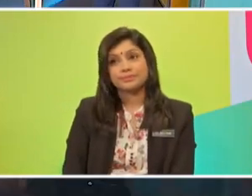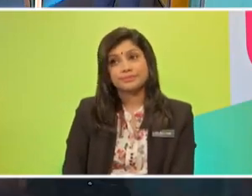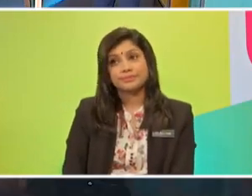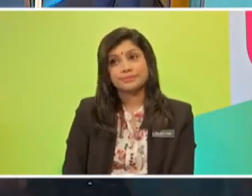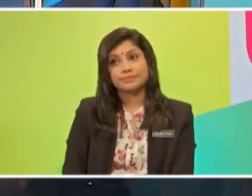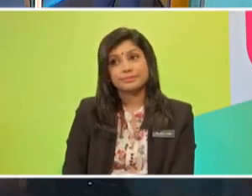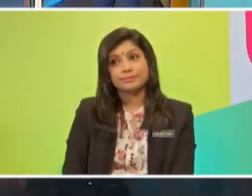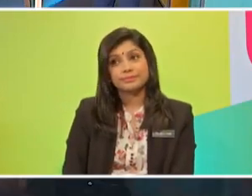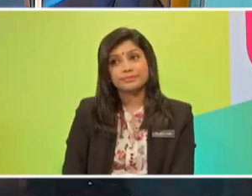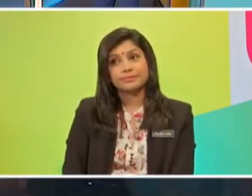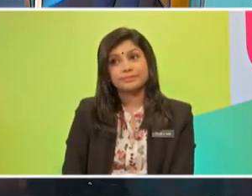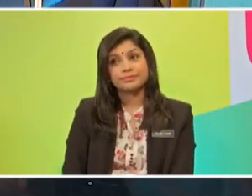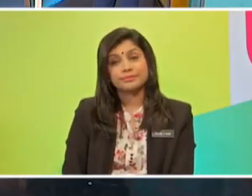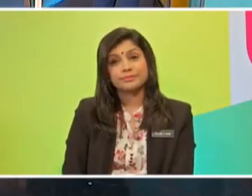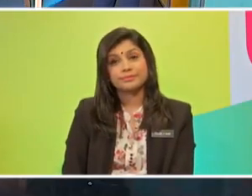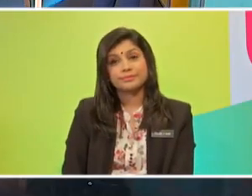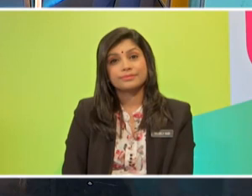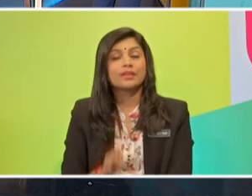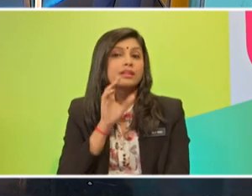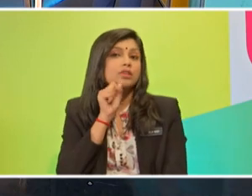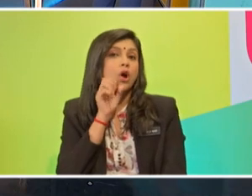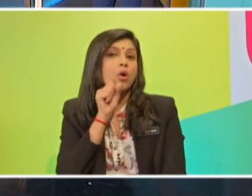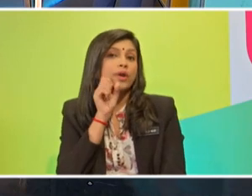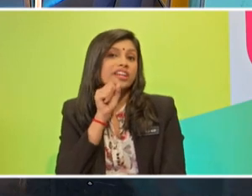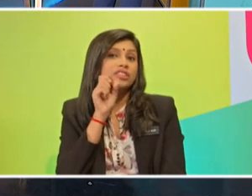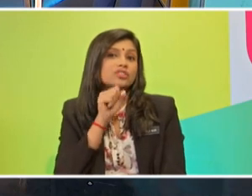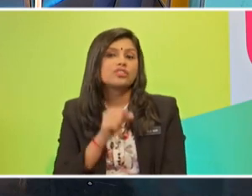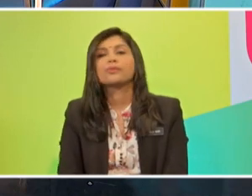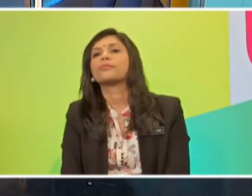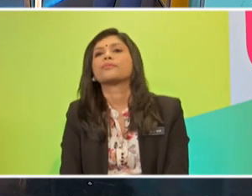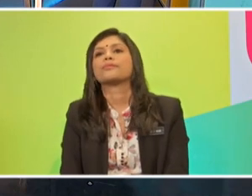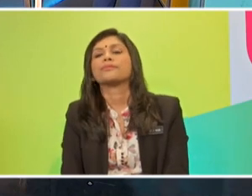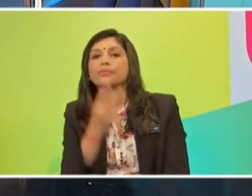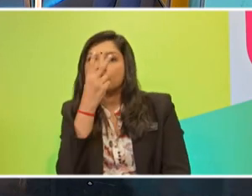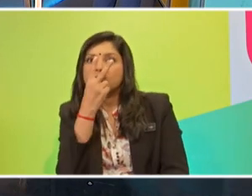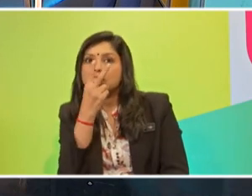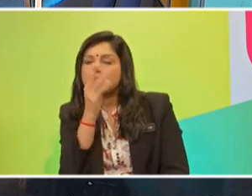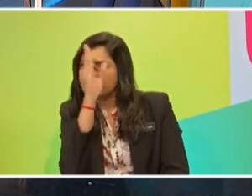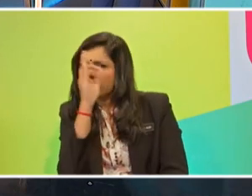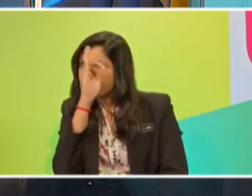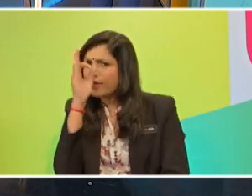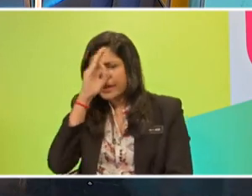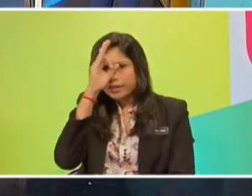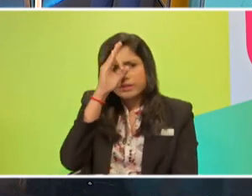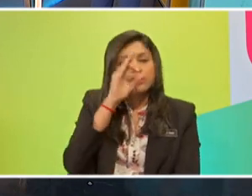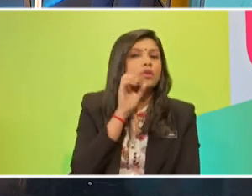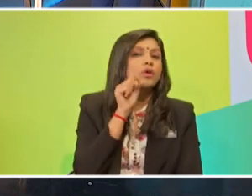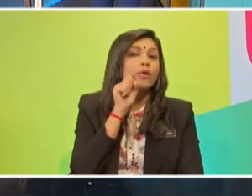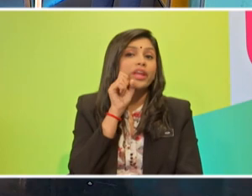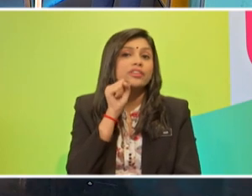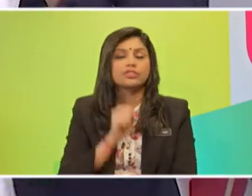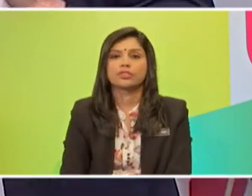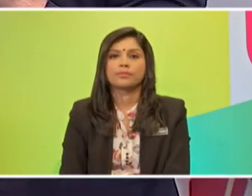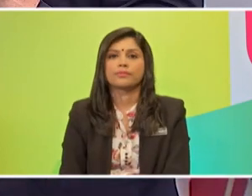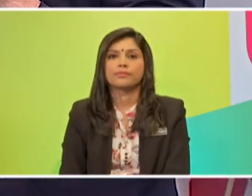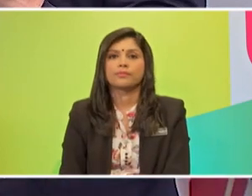It's orange. Oh, orange. Okay, let's see if Sean can find all the letters in orange.